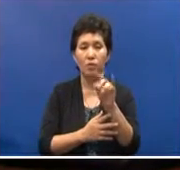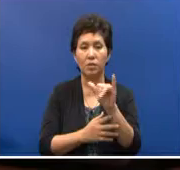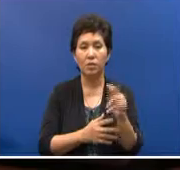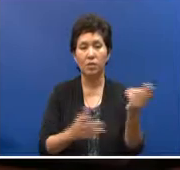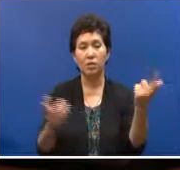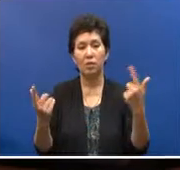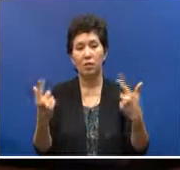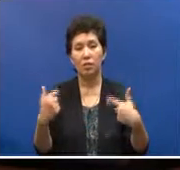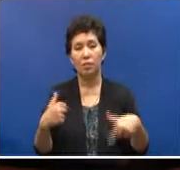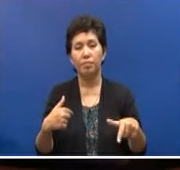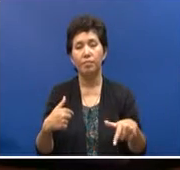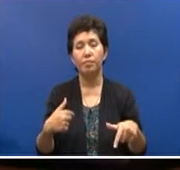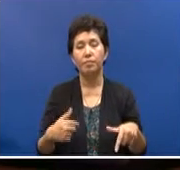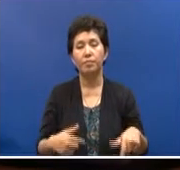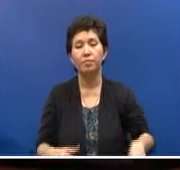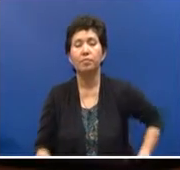to amalgamation.